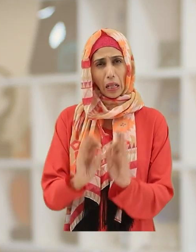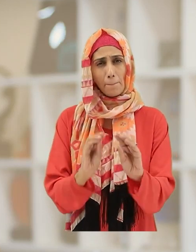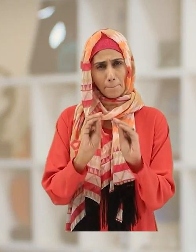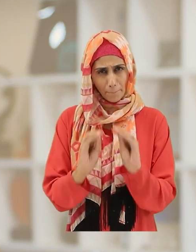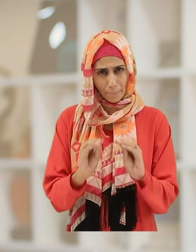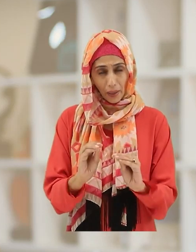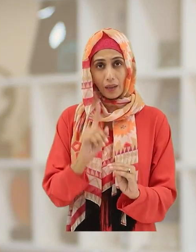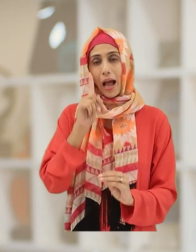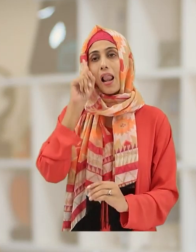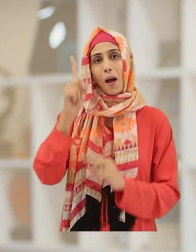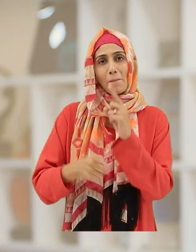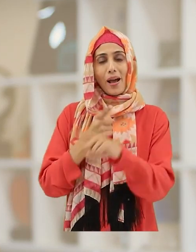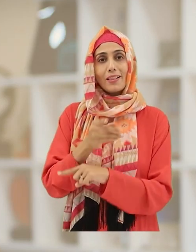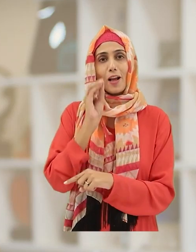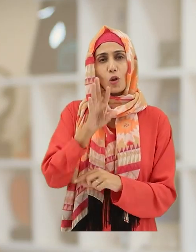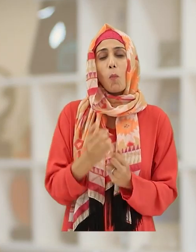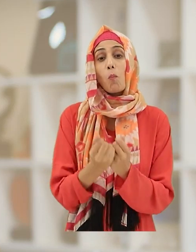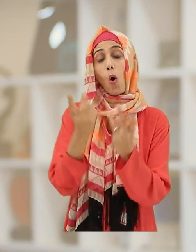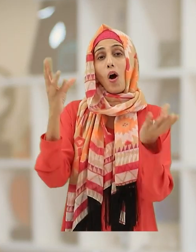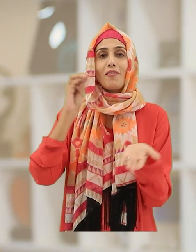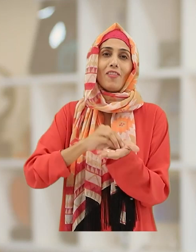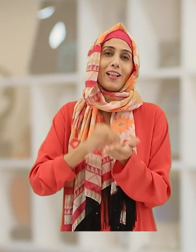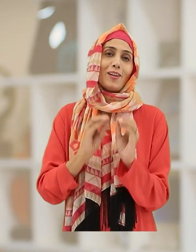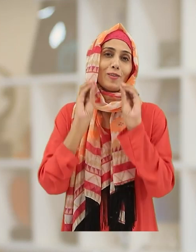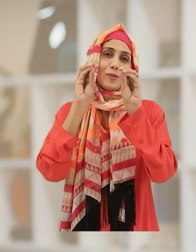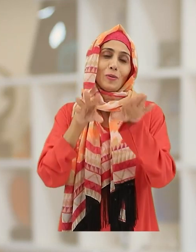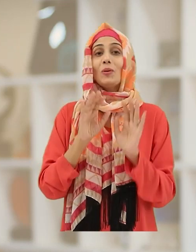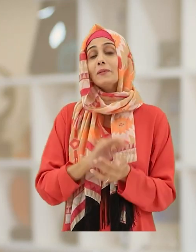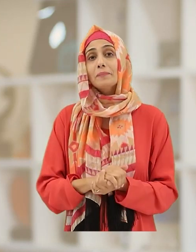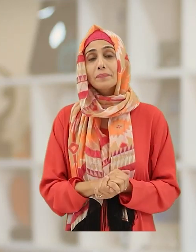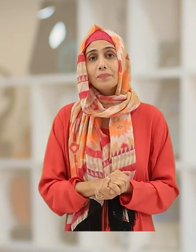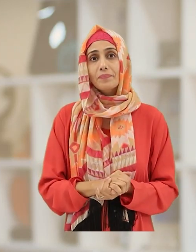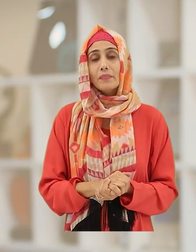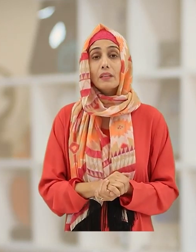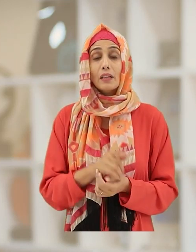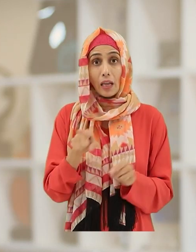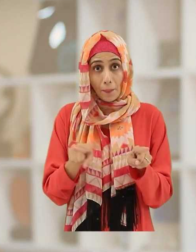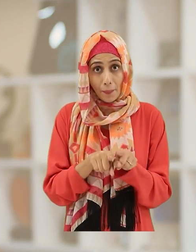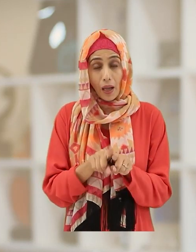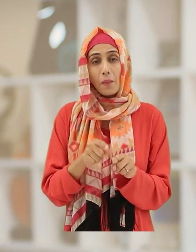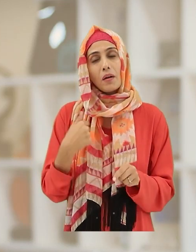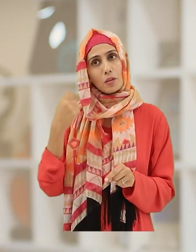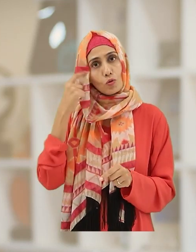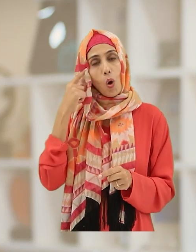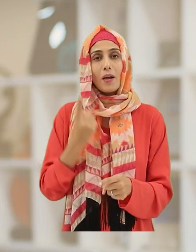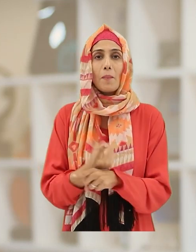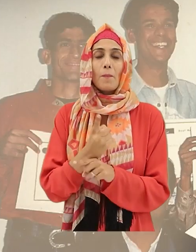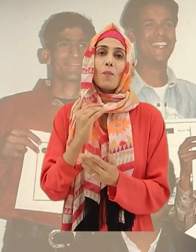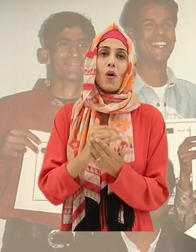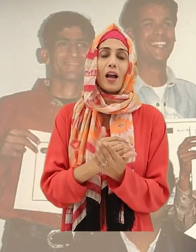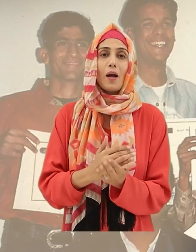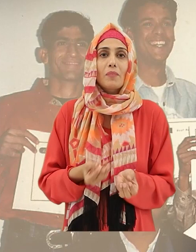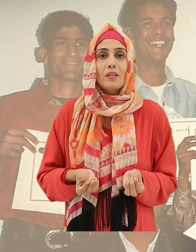child, one day can benefit many. So take it as a training